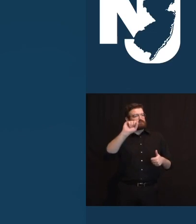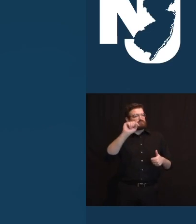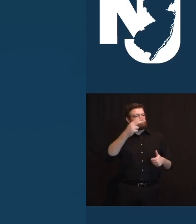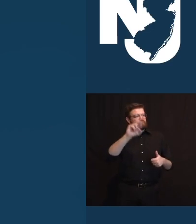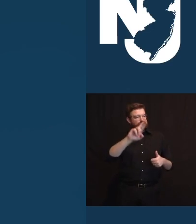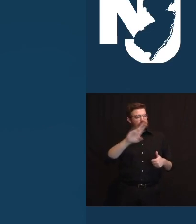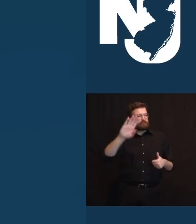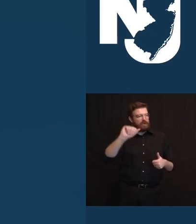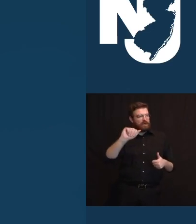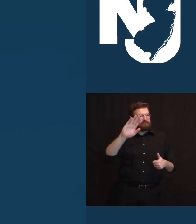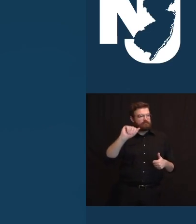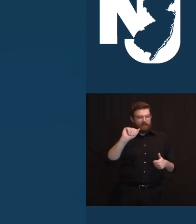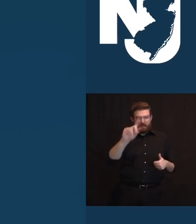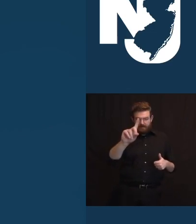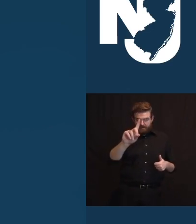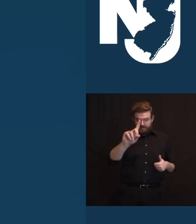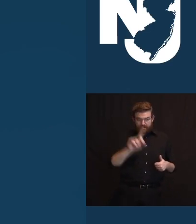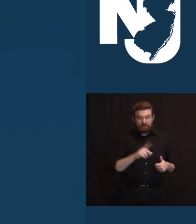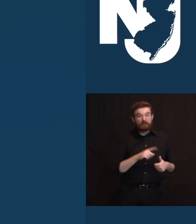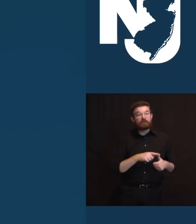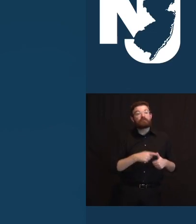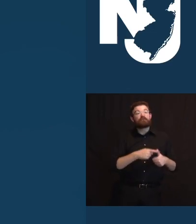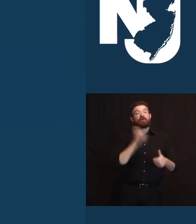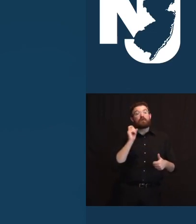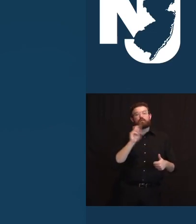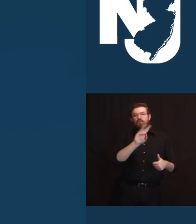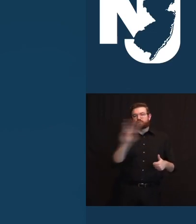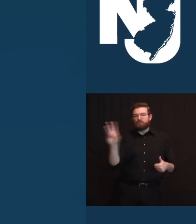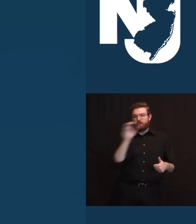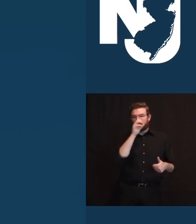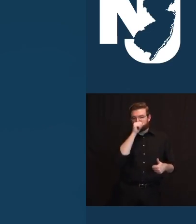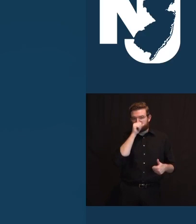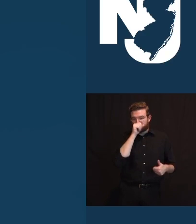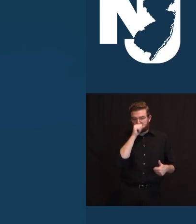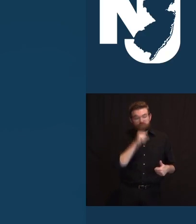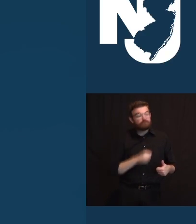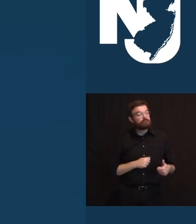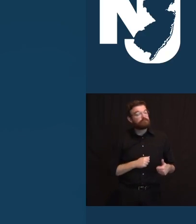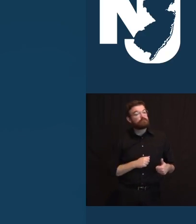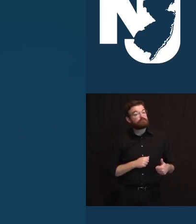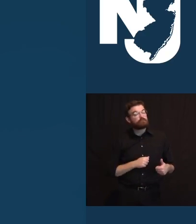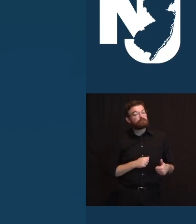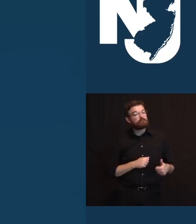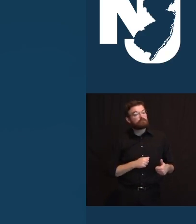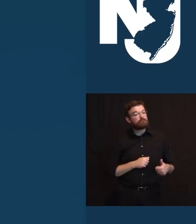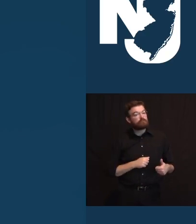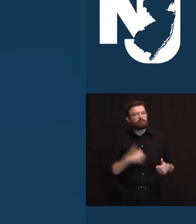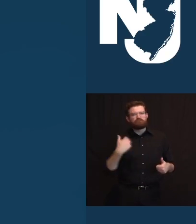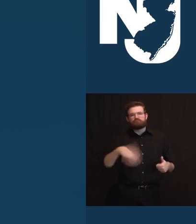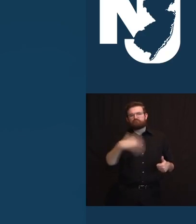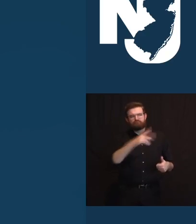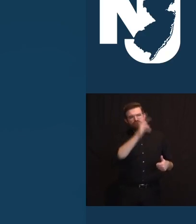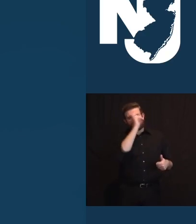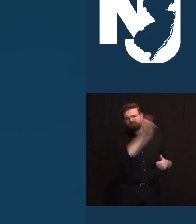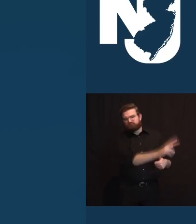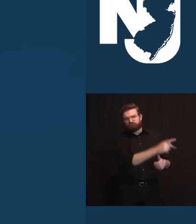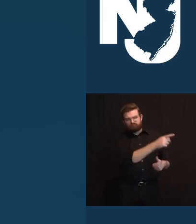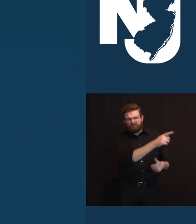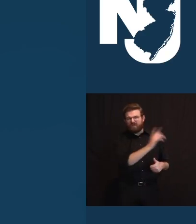Bobied of West Orange, a noted yet extraordinarily humble scientist and researcher at